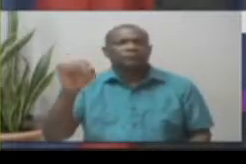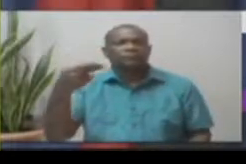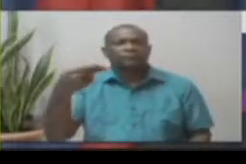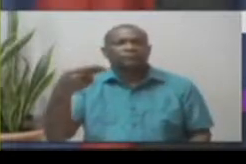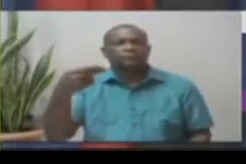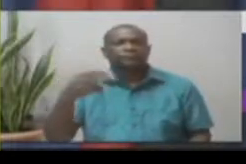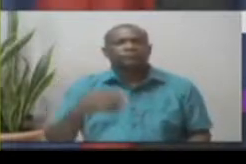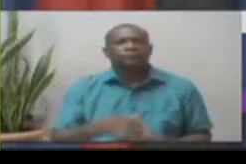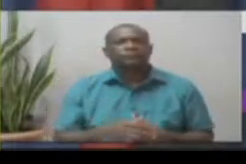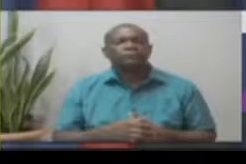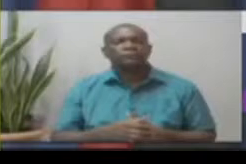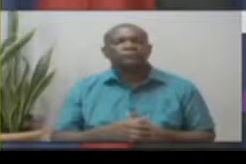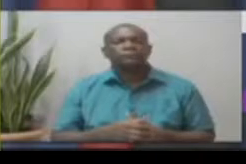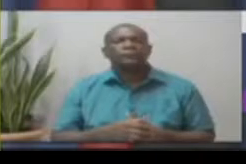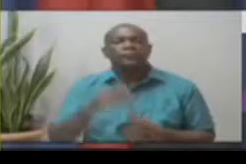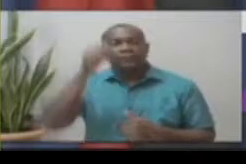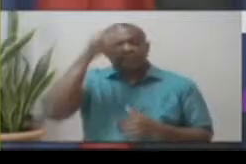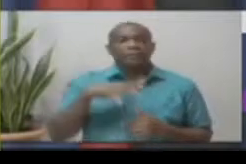this is now